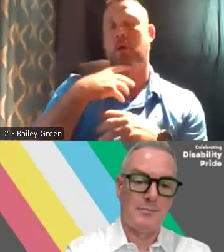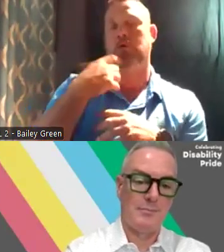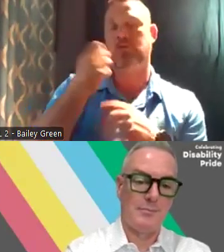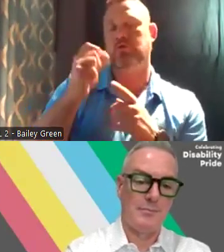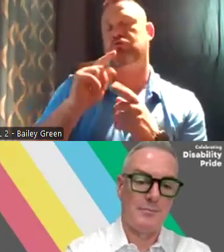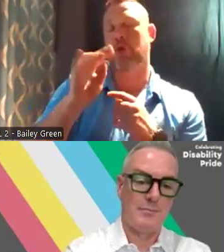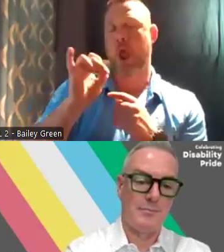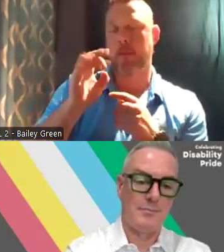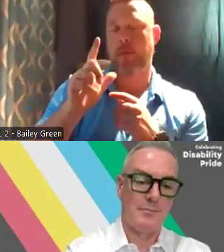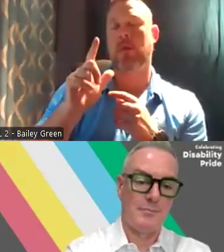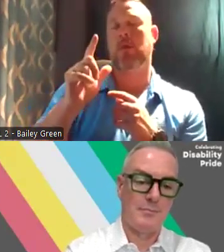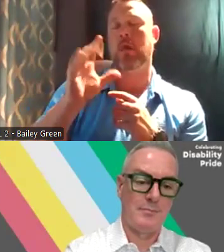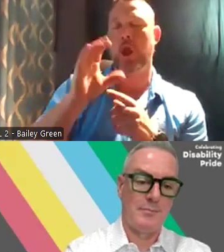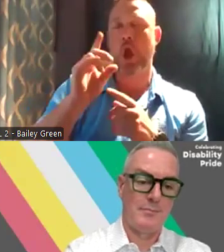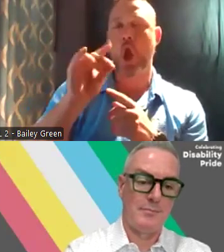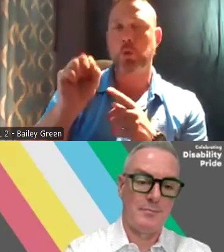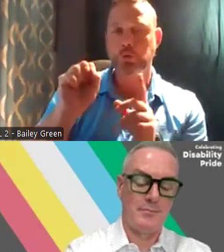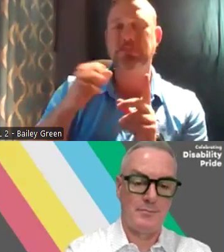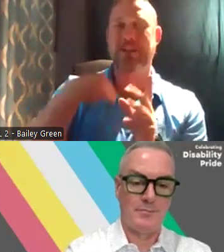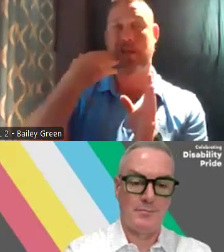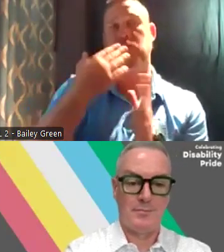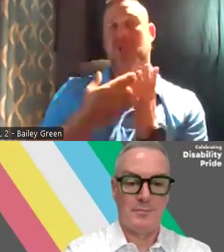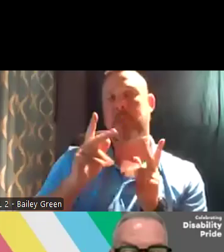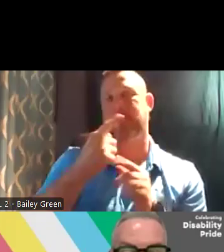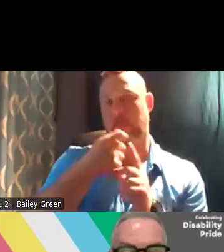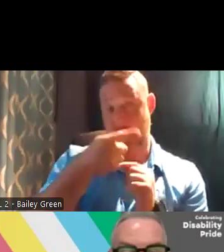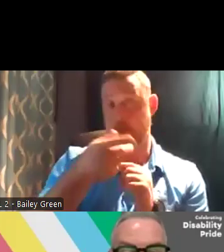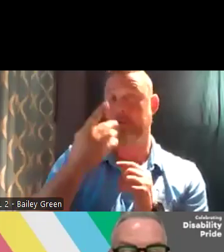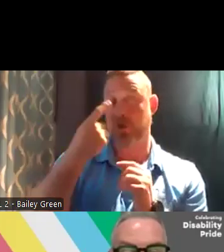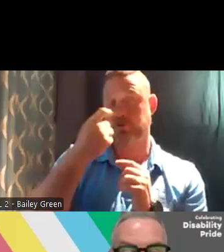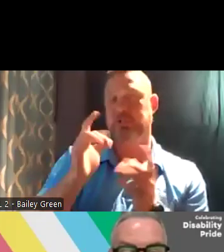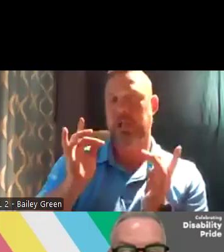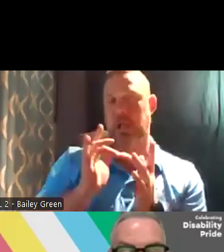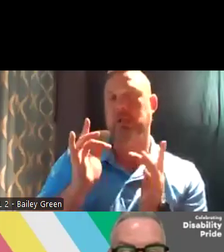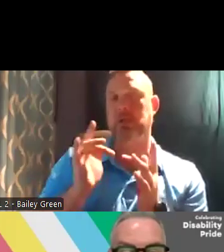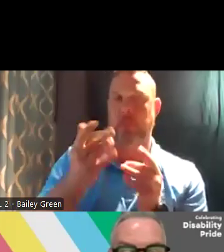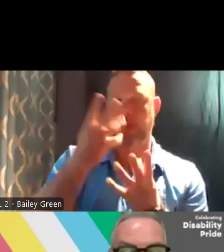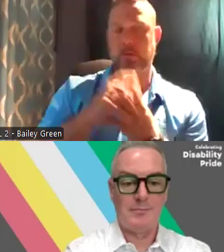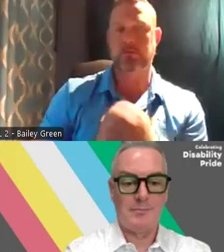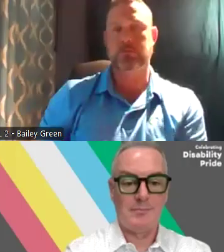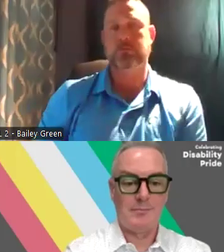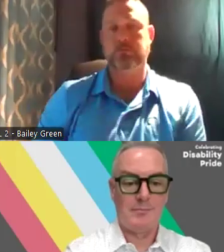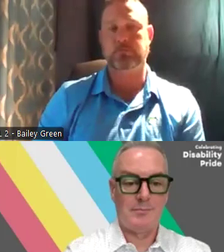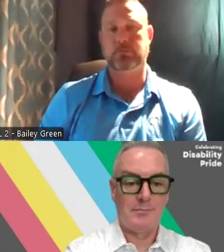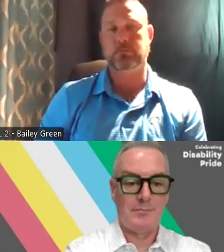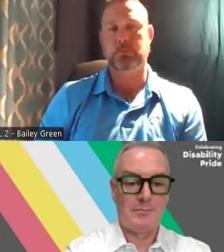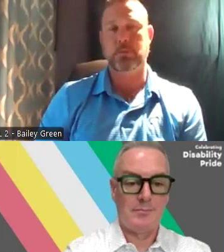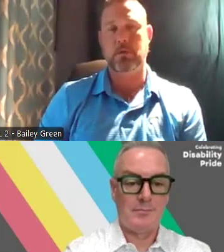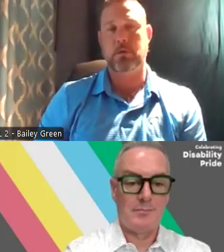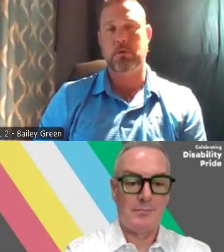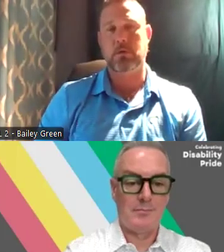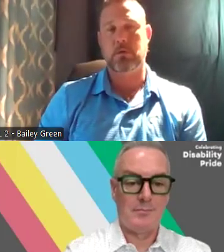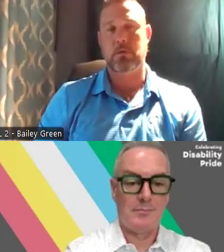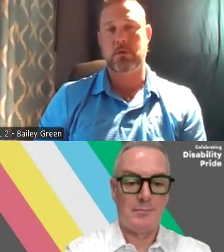codes. And I do actually know some people from there. So if you're interested in connecting, Consuelo, let me know. yeah. Yes, absolutely. Thank you.